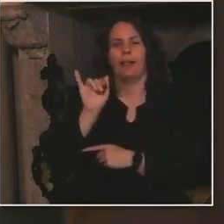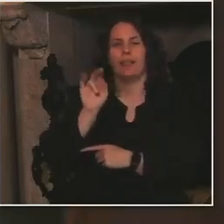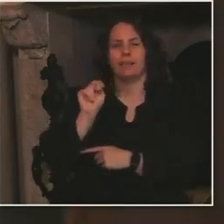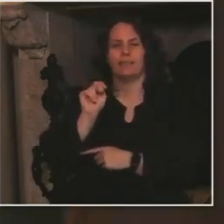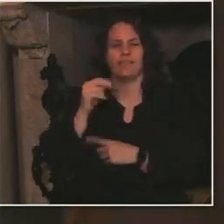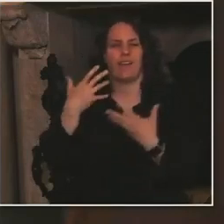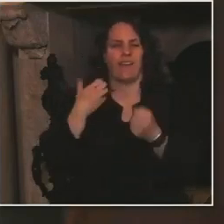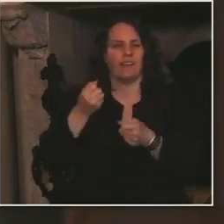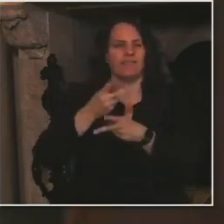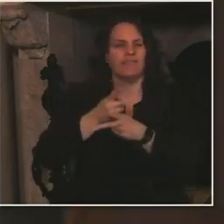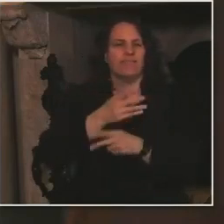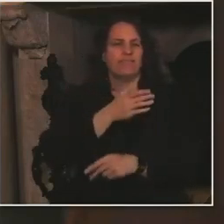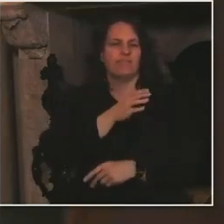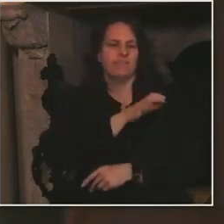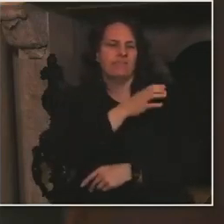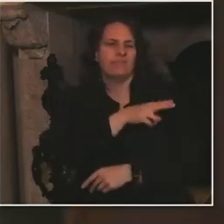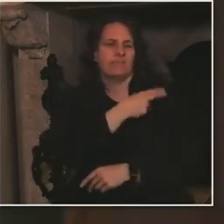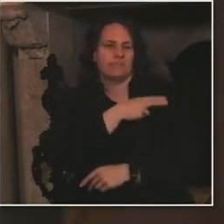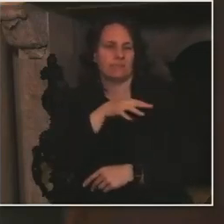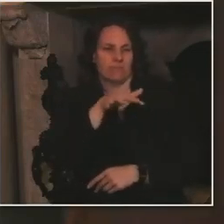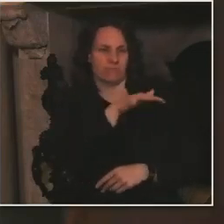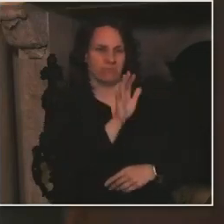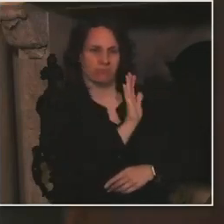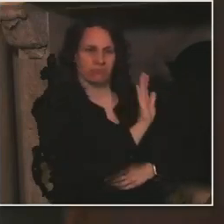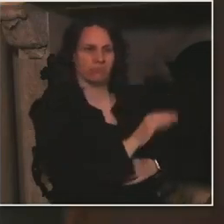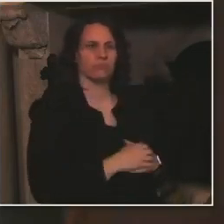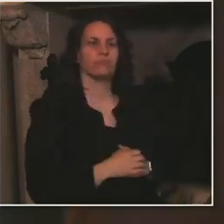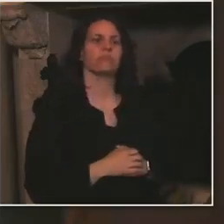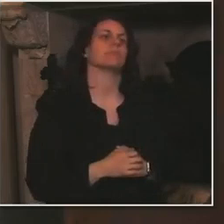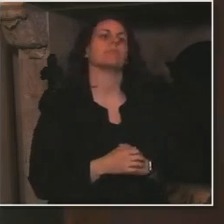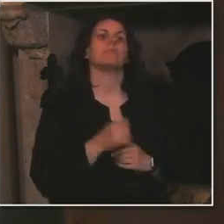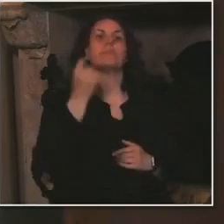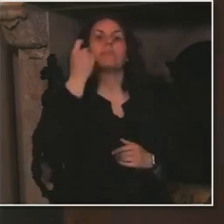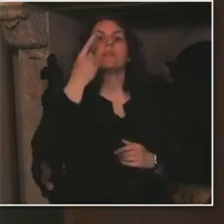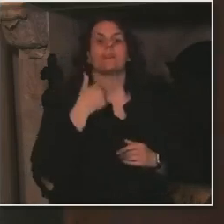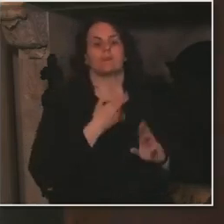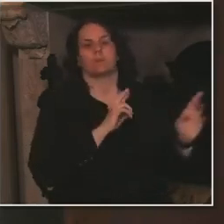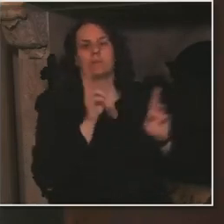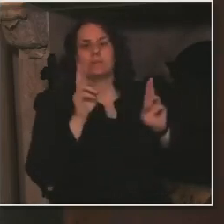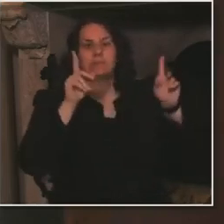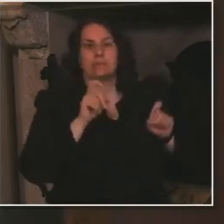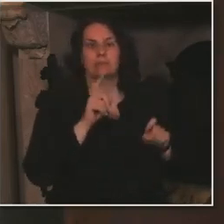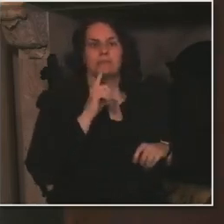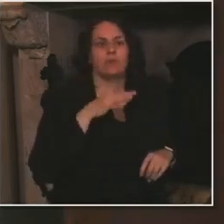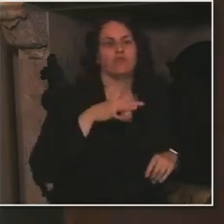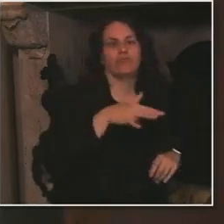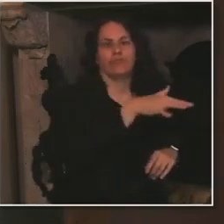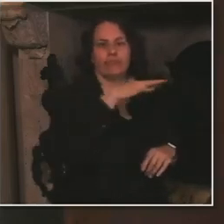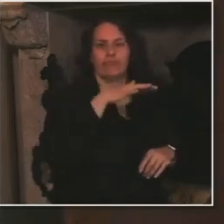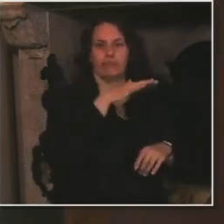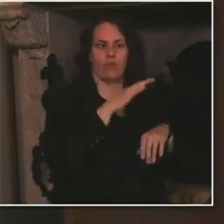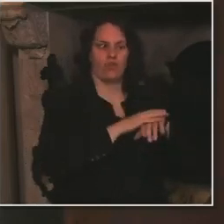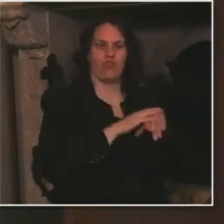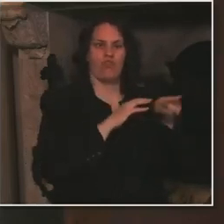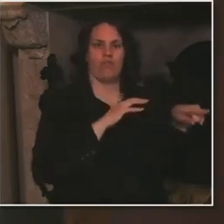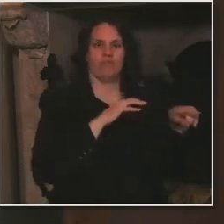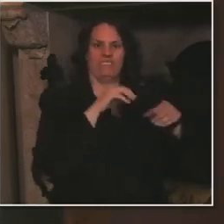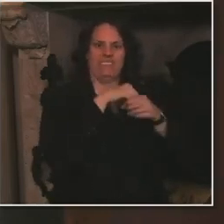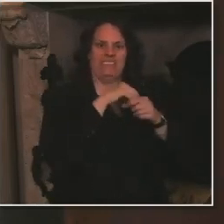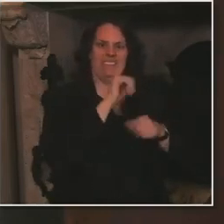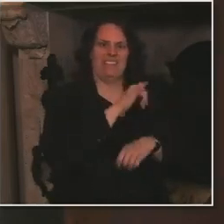specifically testing of the workforce on site at those facilities. Over